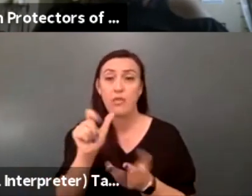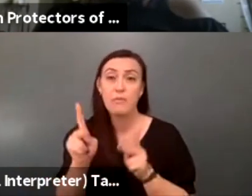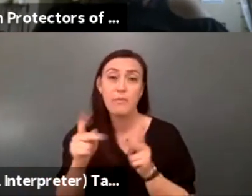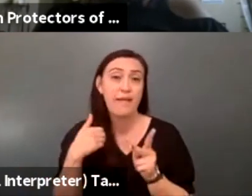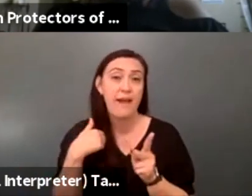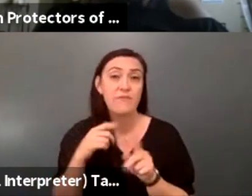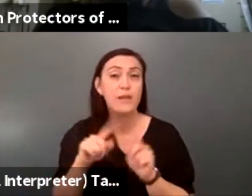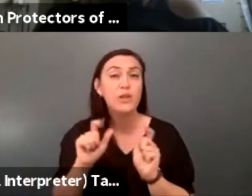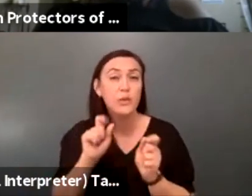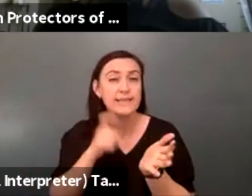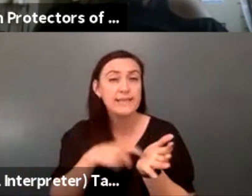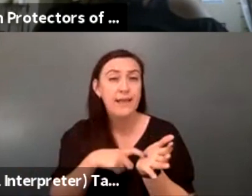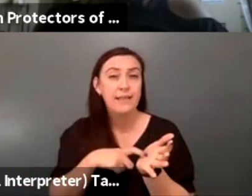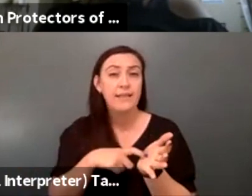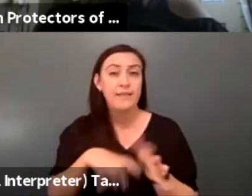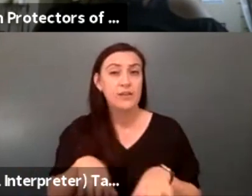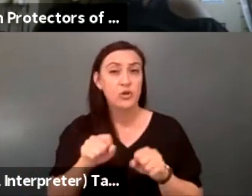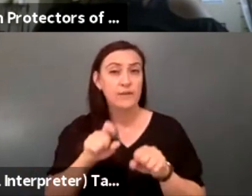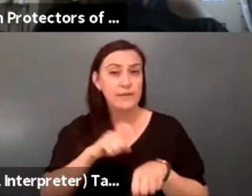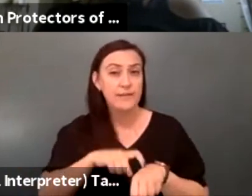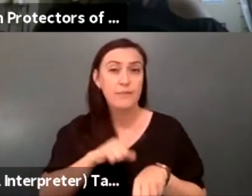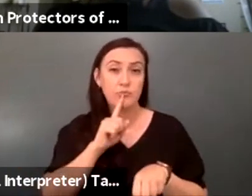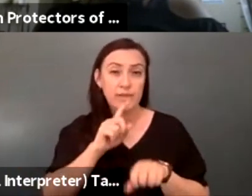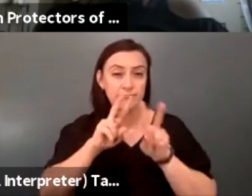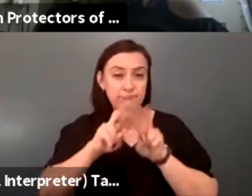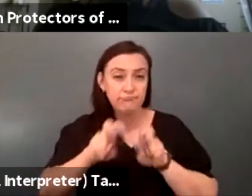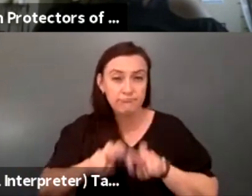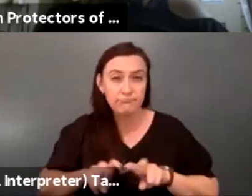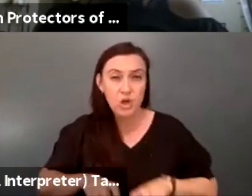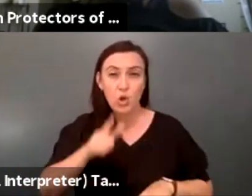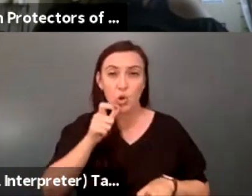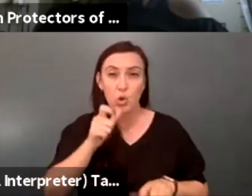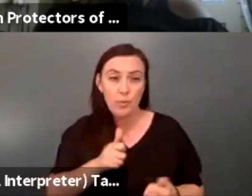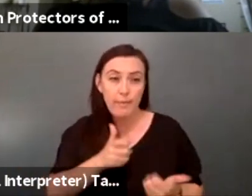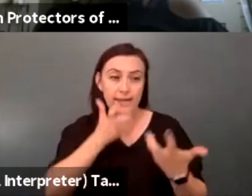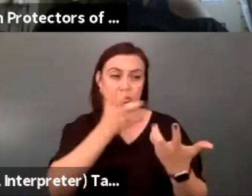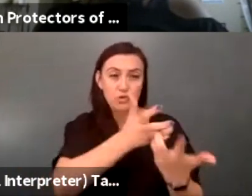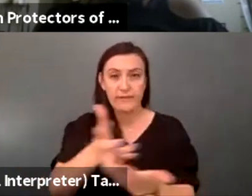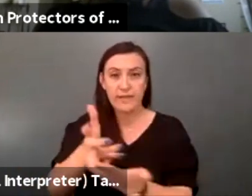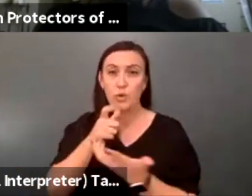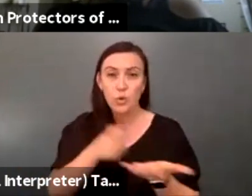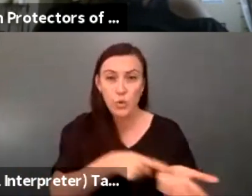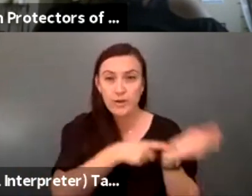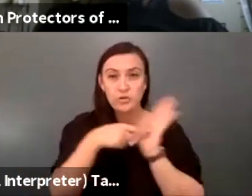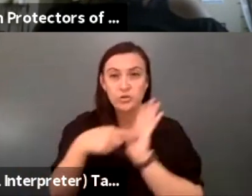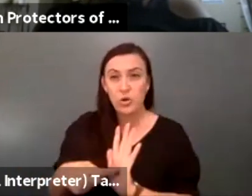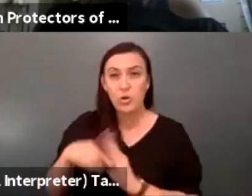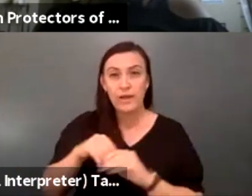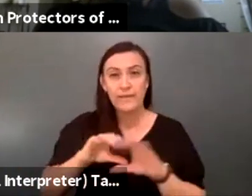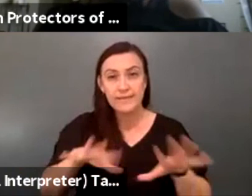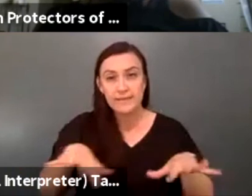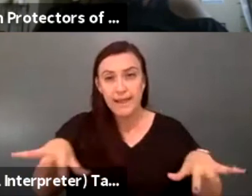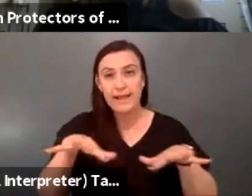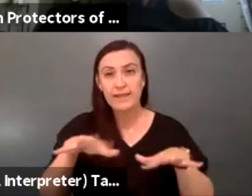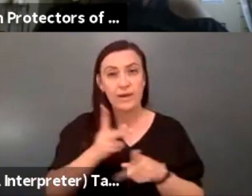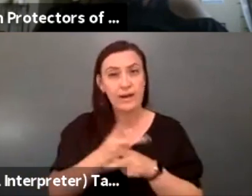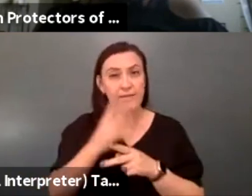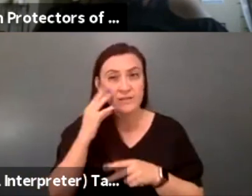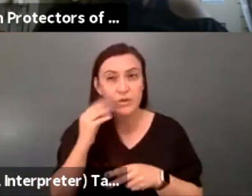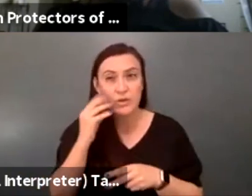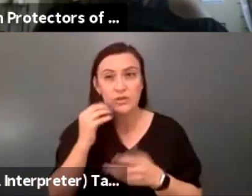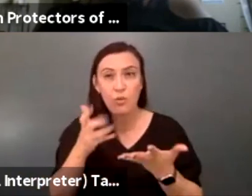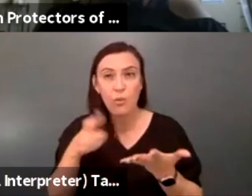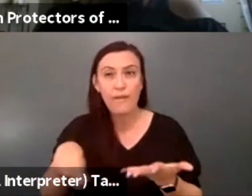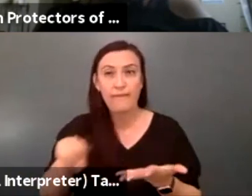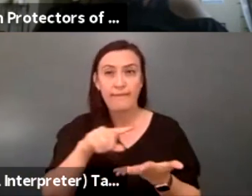tell that they took the time to really think about, who do I want to be reflected in this space, and what kind of experience do I want them to